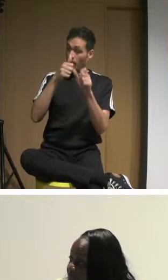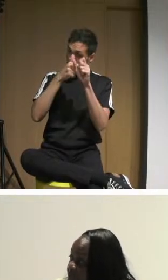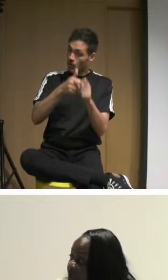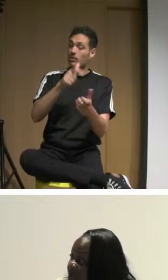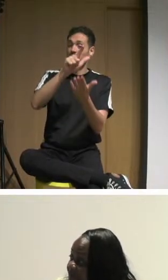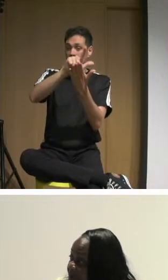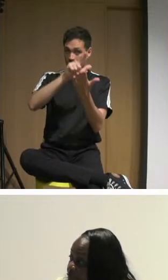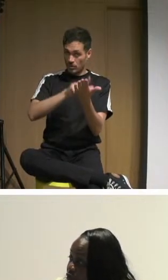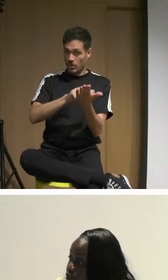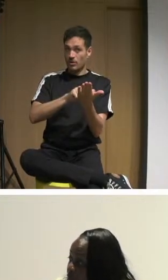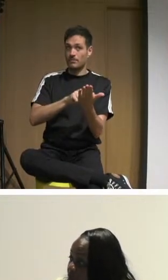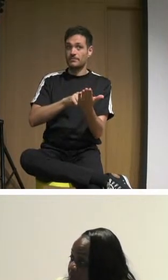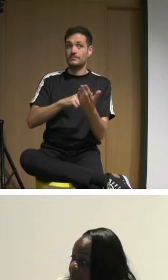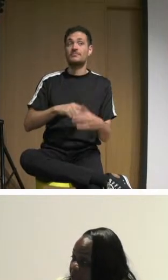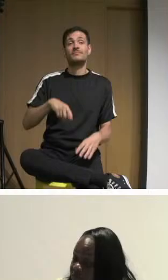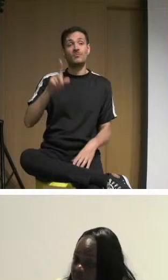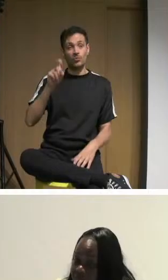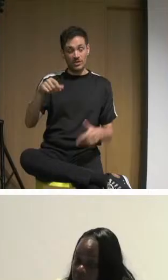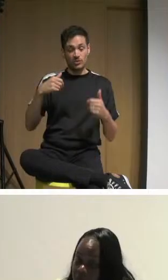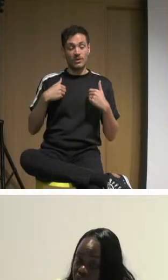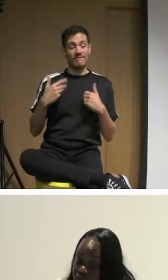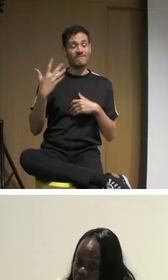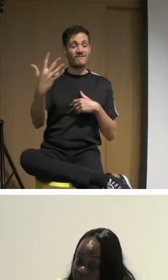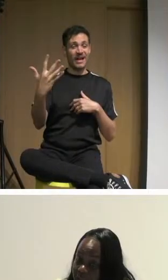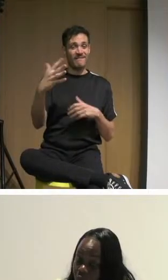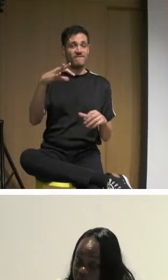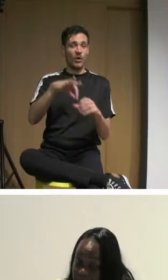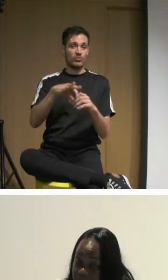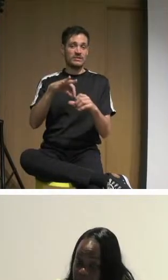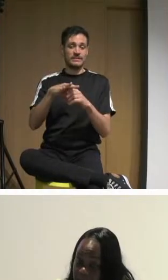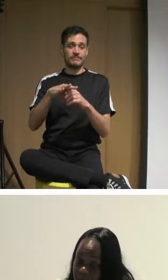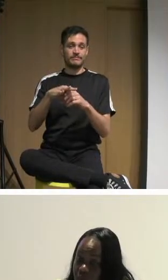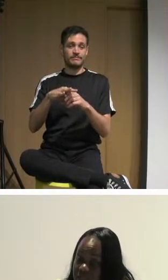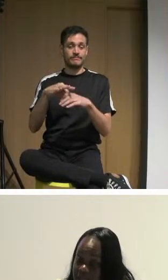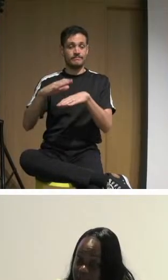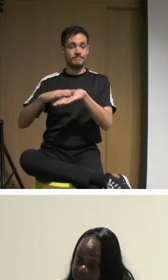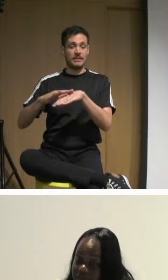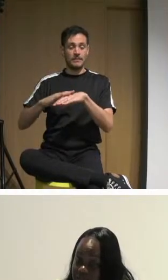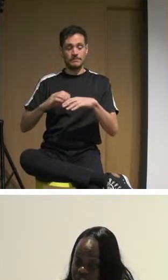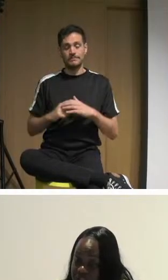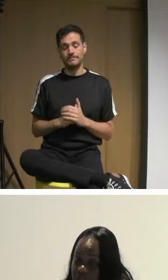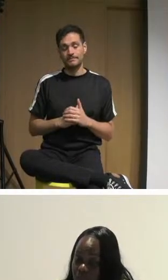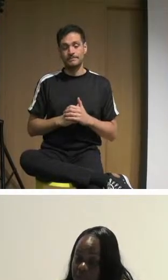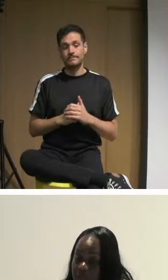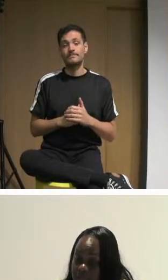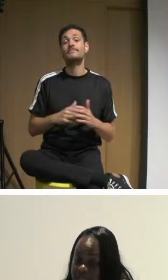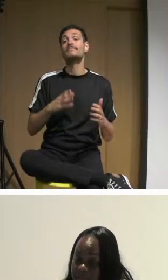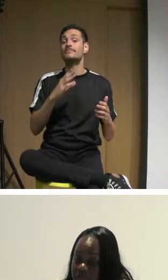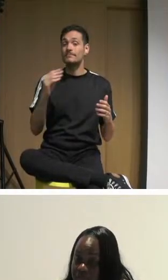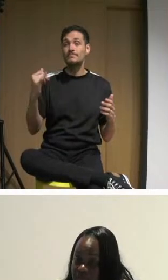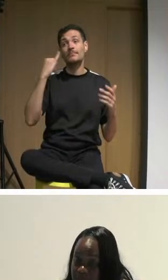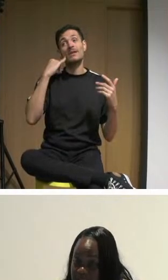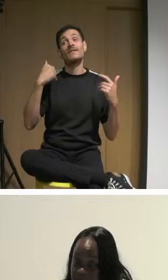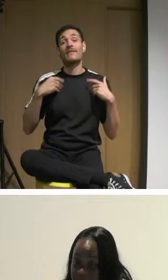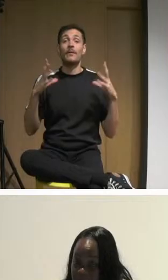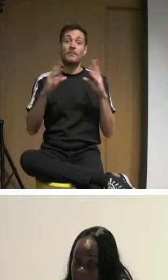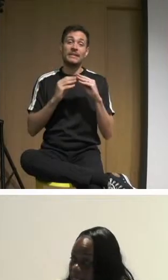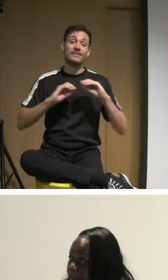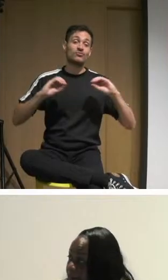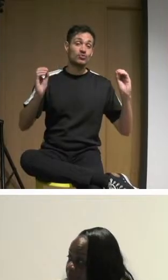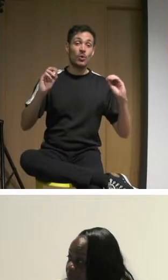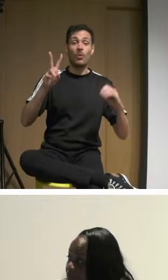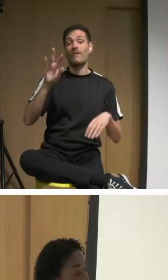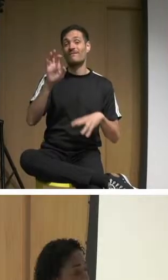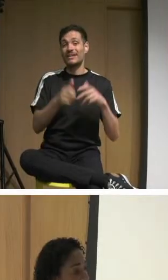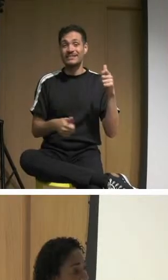has to be 5 votes quorum. If there are concerns, we had one meeting that we did not have a vice chair, and we tabled it for the next meeting. No, but we